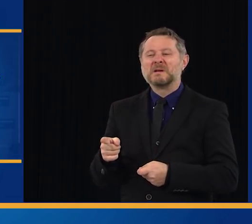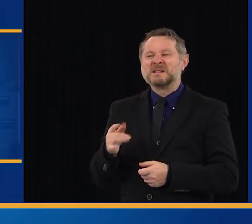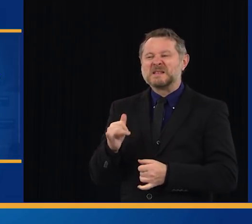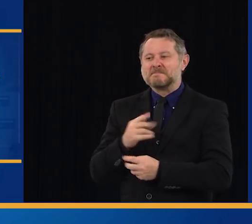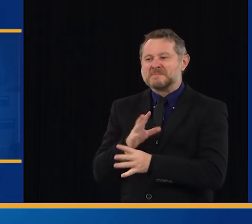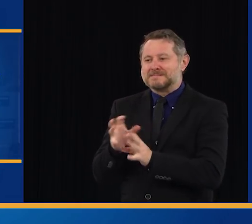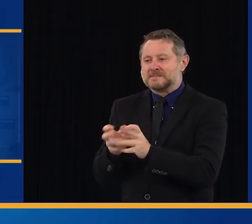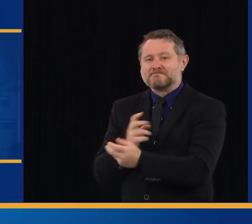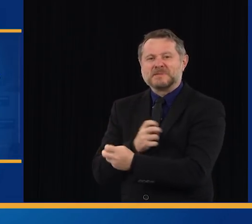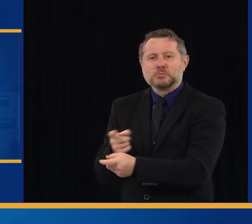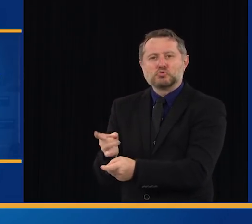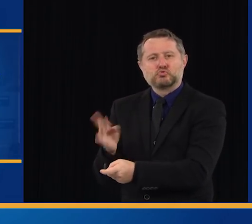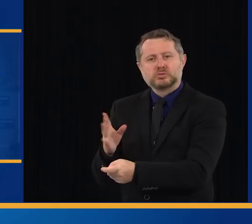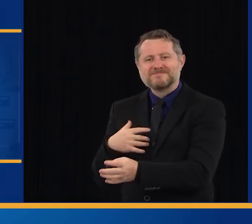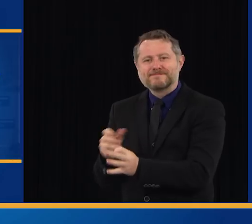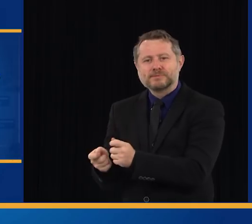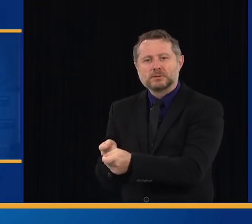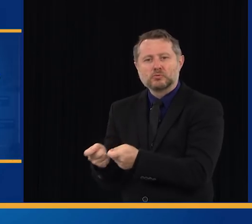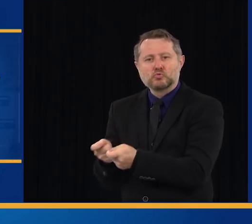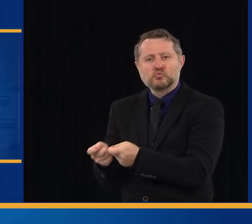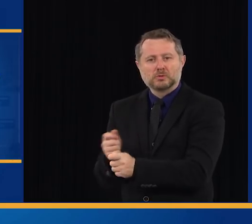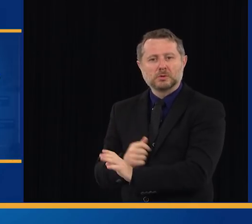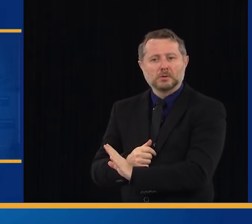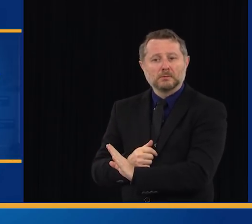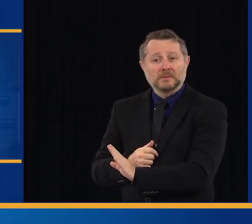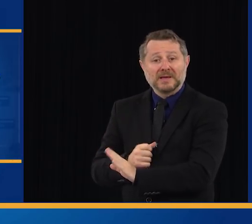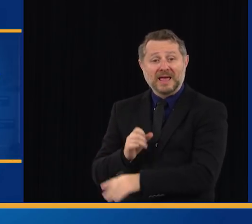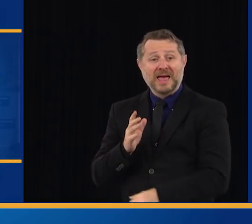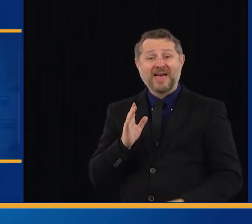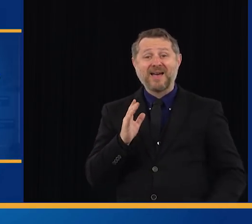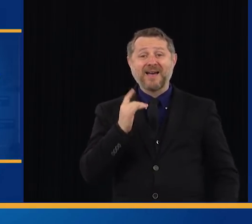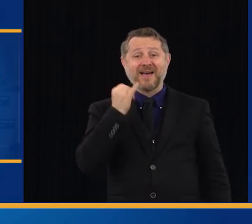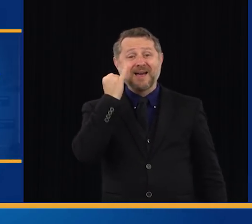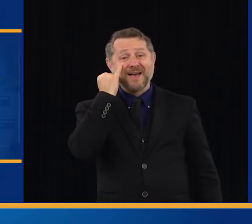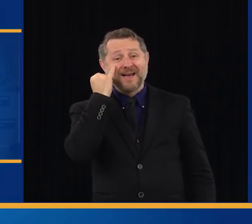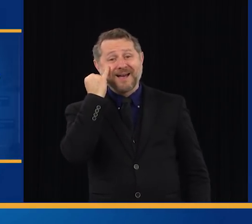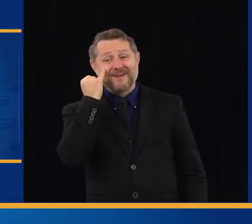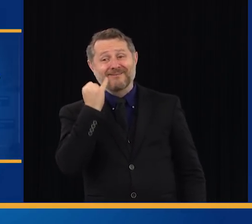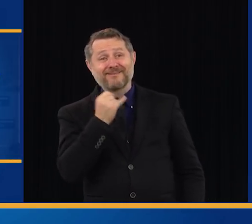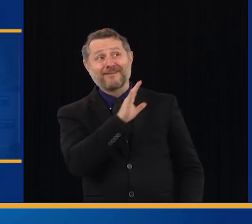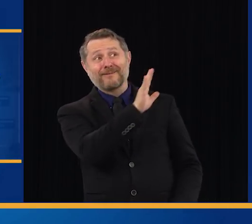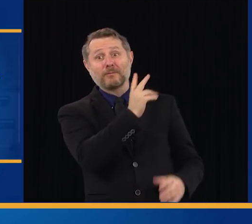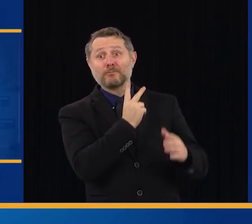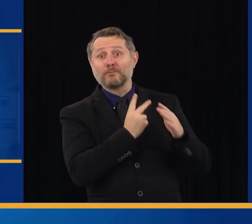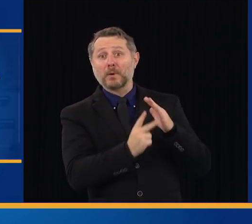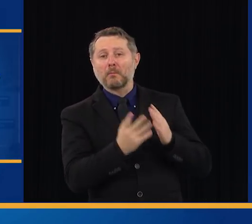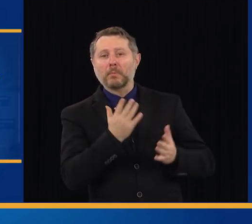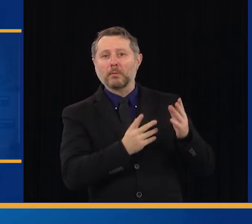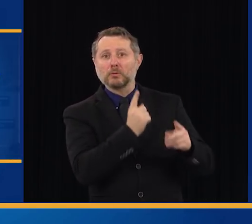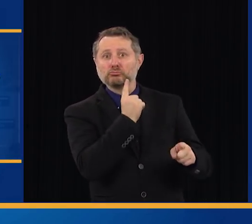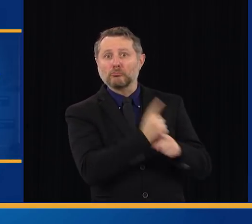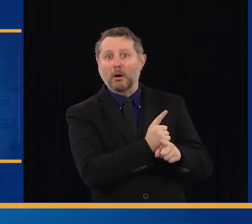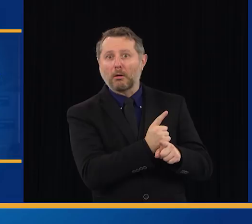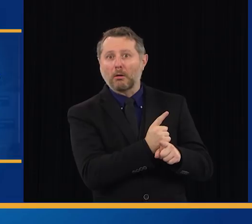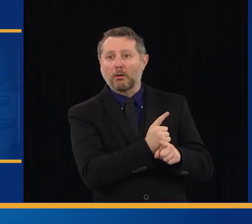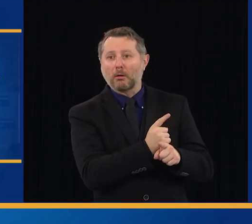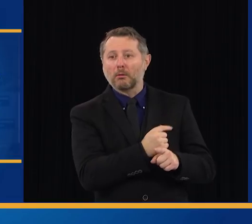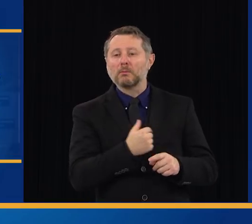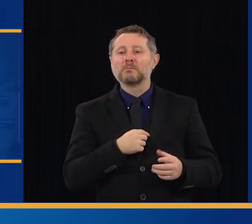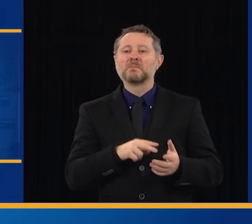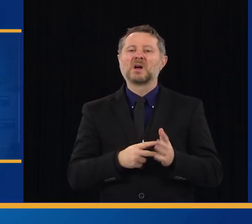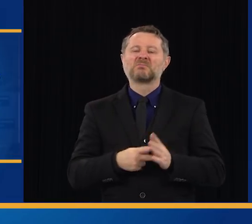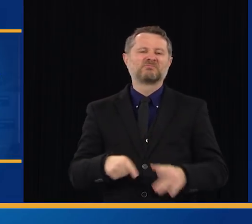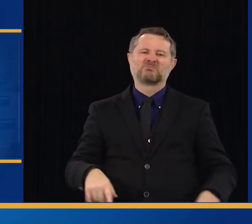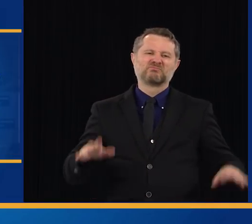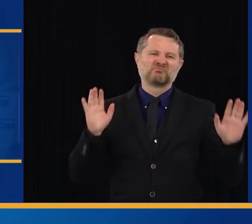of spread actually happened, we would have been in a much, much worse situation, and we